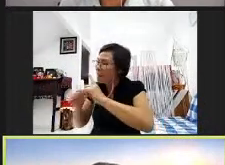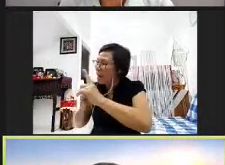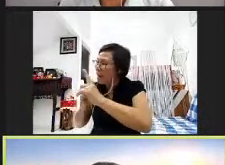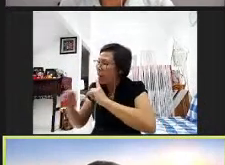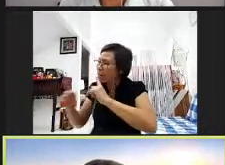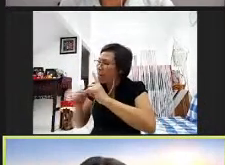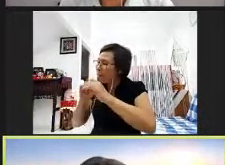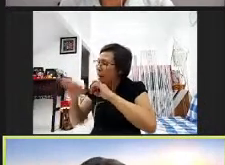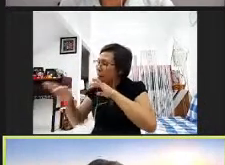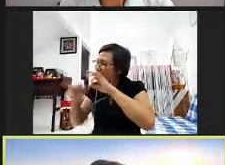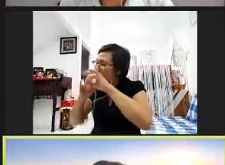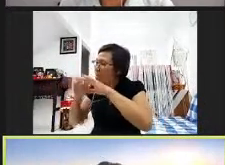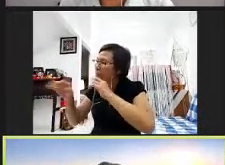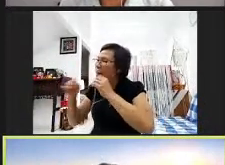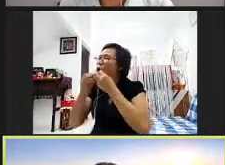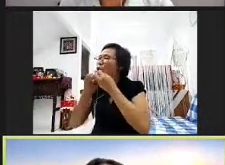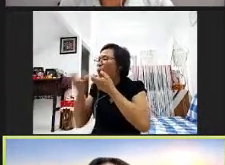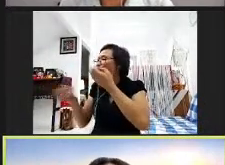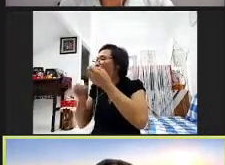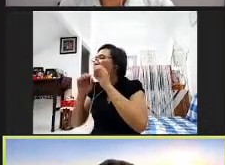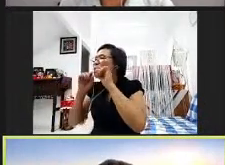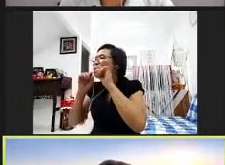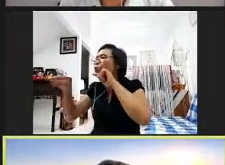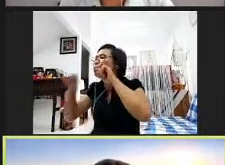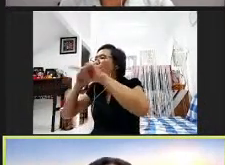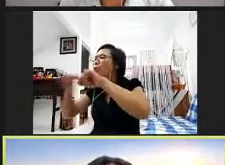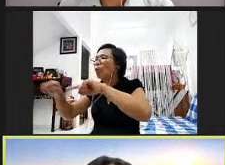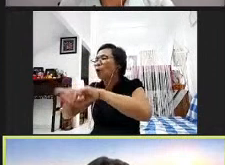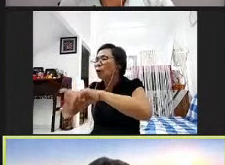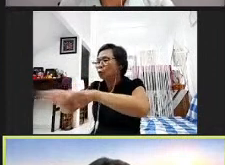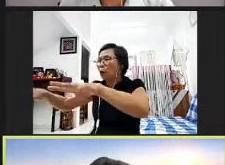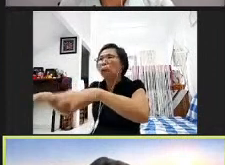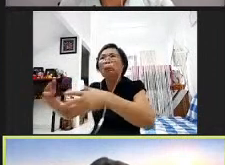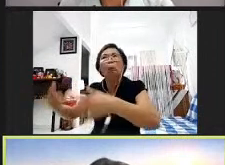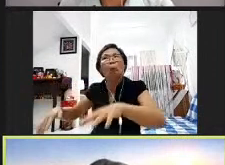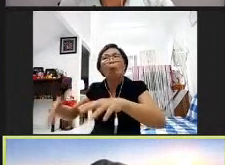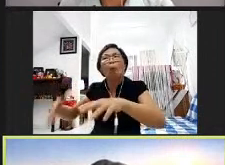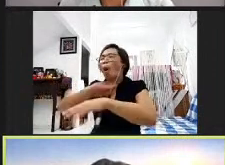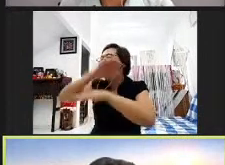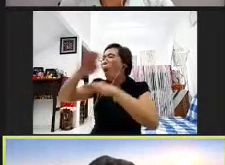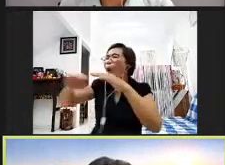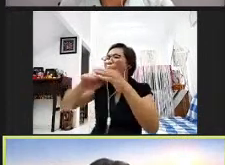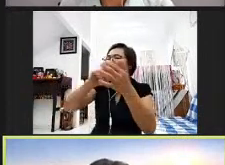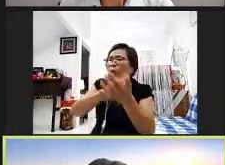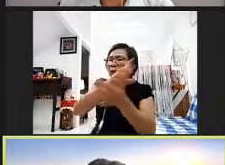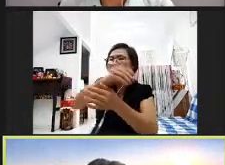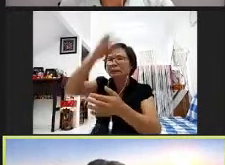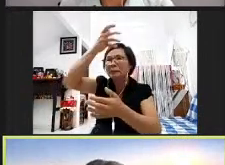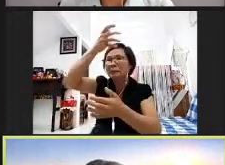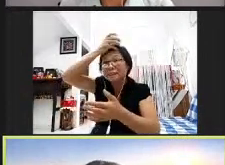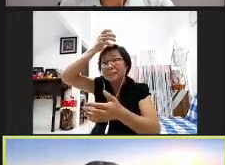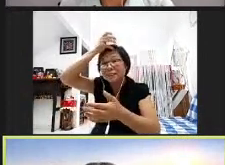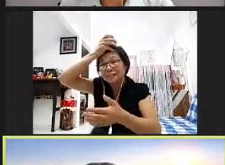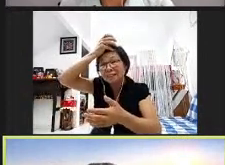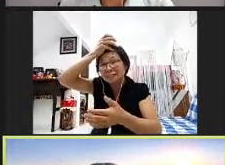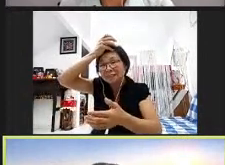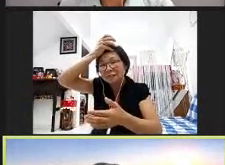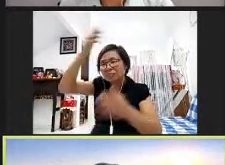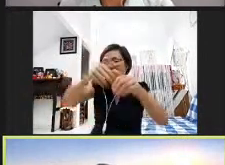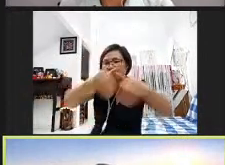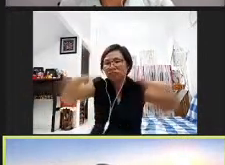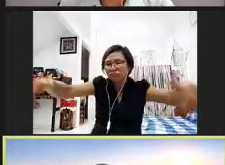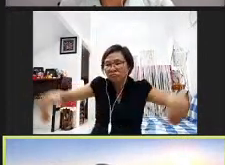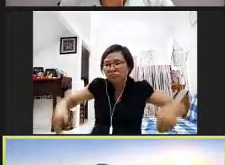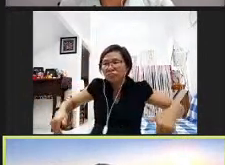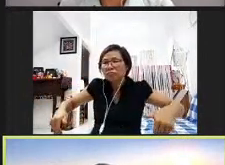of spreading is very high. So all the doctors and the nurses are supposed to be isolated.